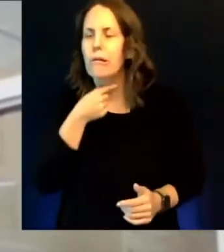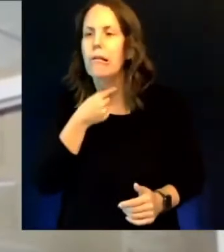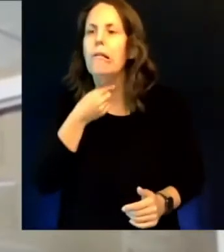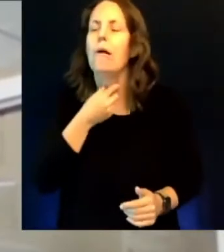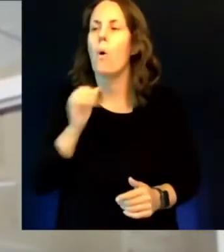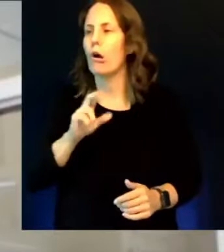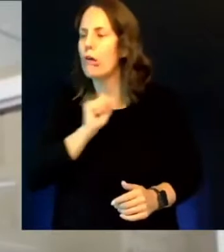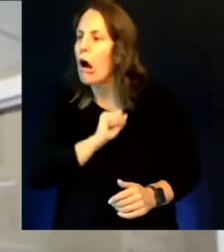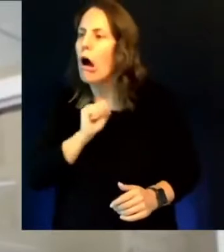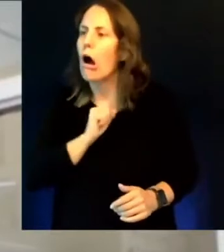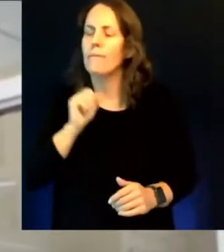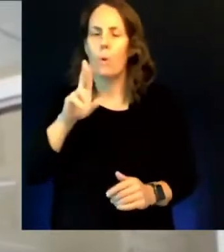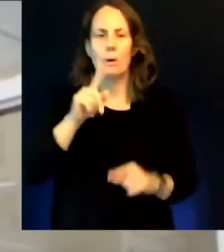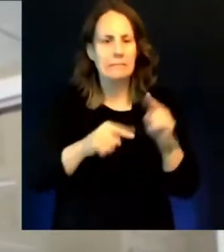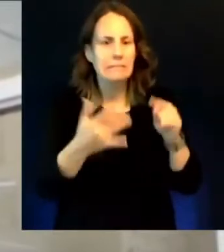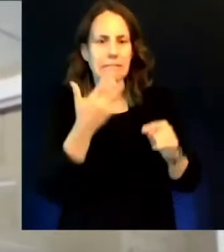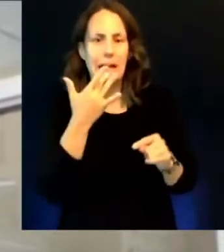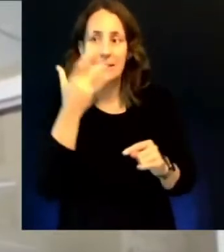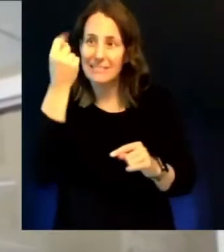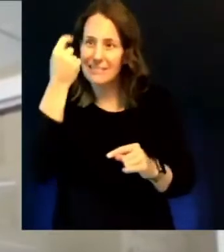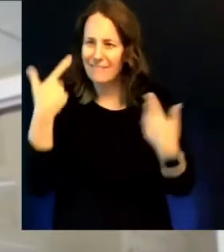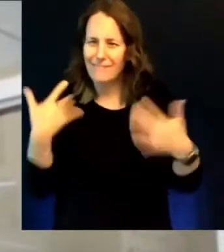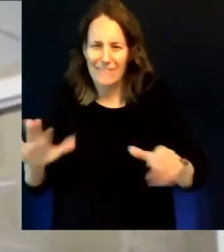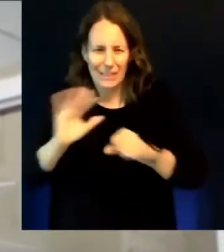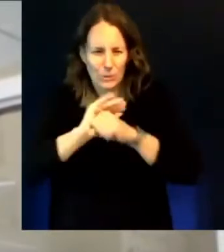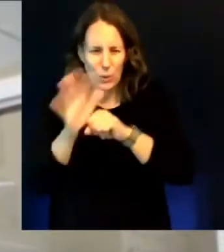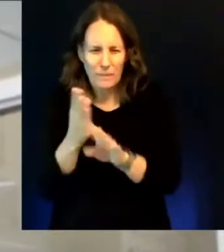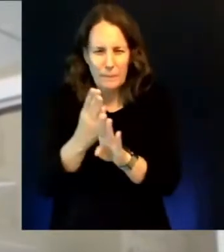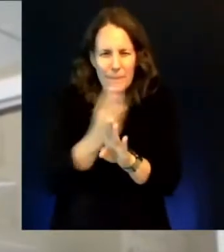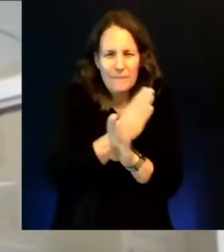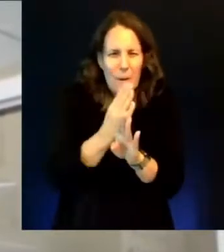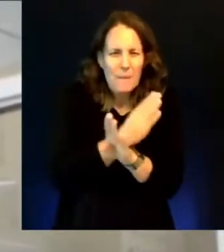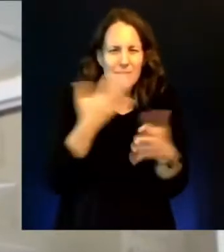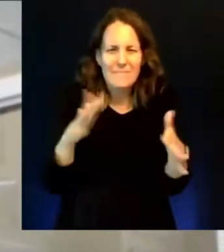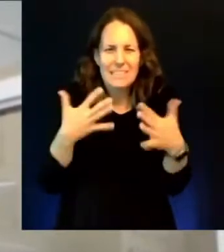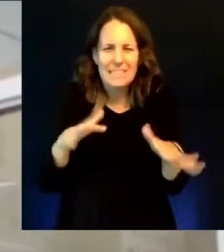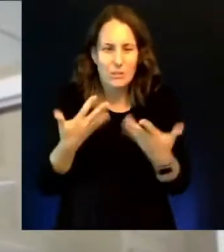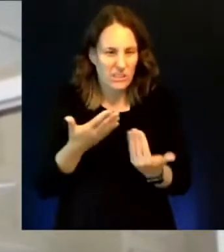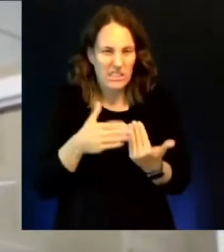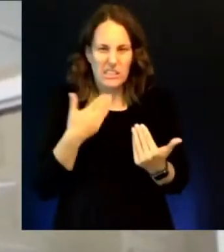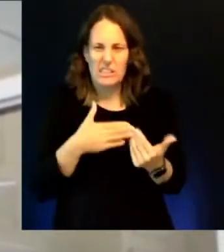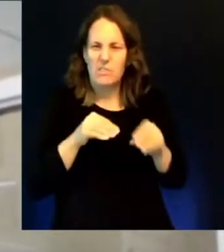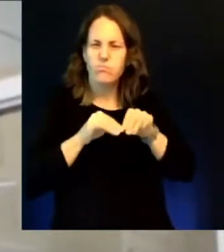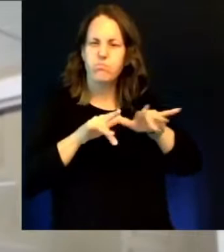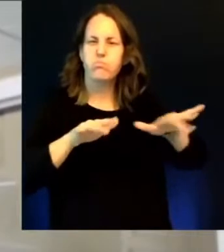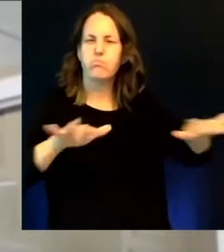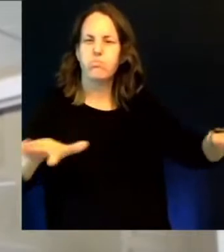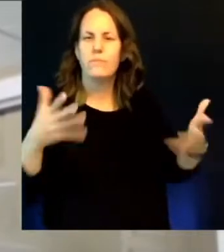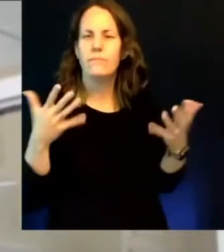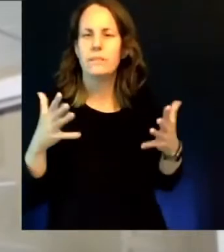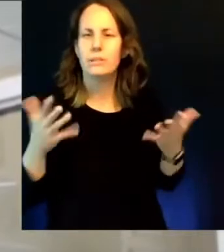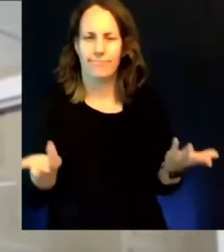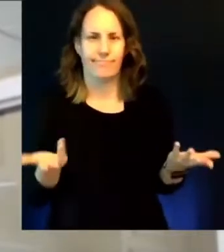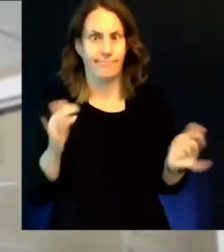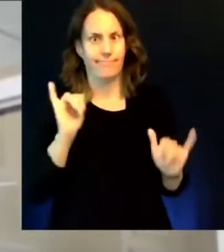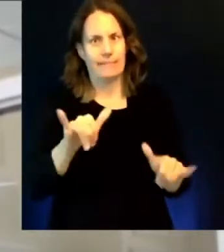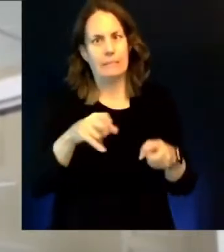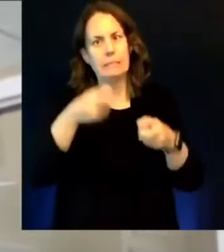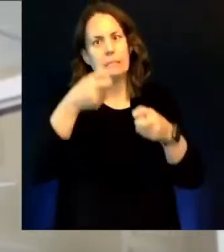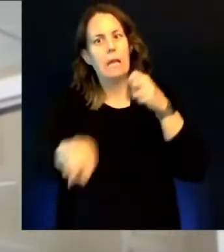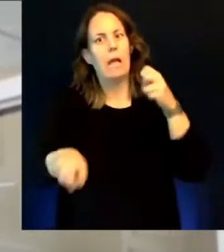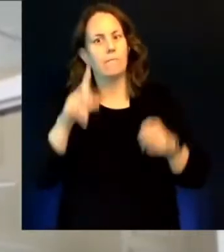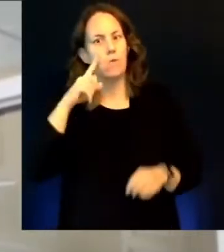is representing a tip of the iceberg. And when we try to quantify or study the number of cases that occur